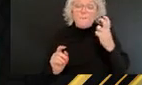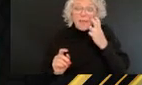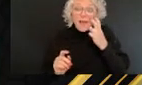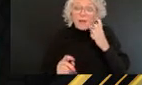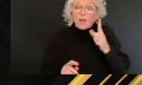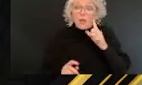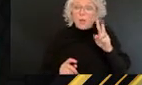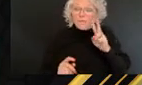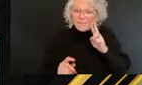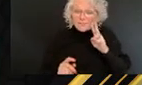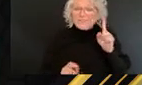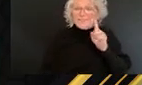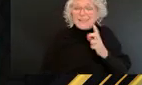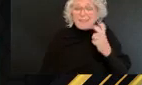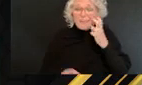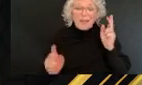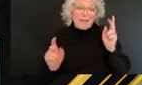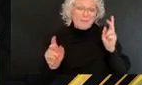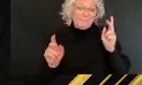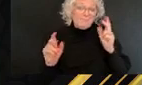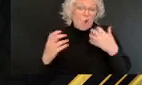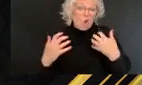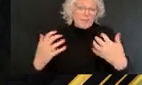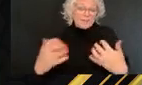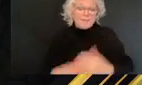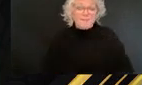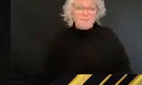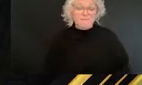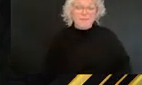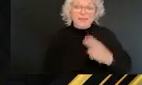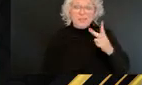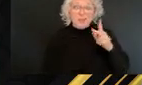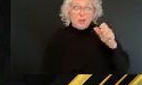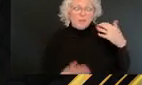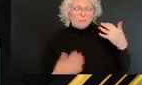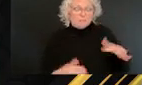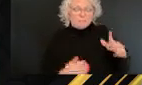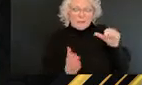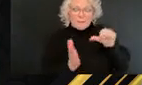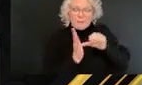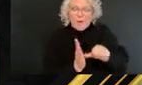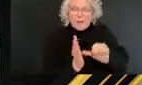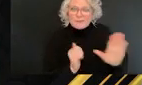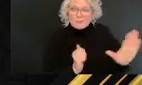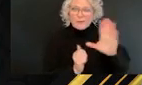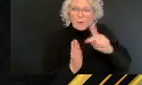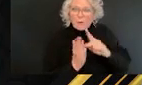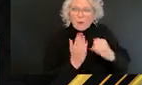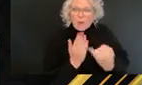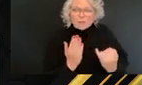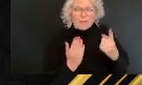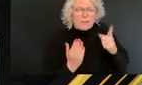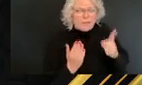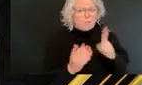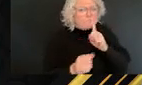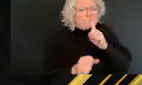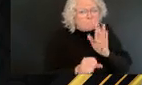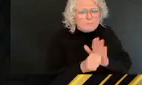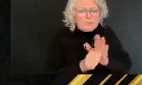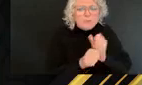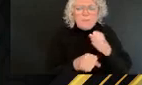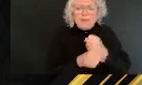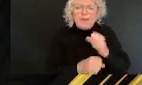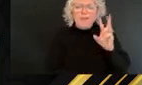low vision, and deafblind audiences. What impressed Helen Keller Services about the project is the commitment to making